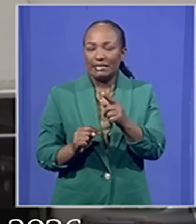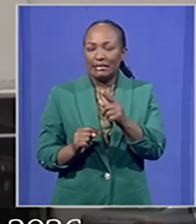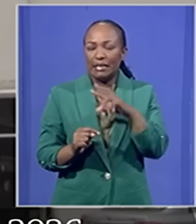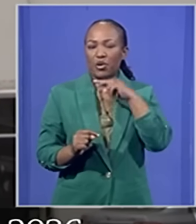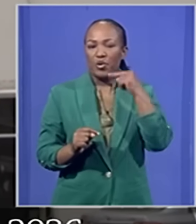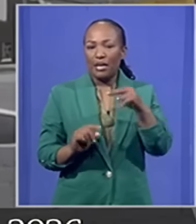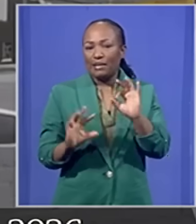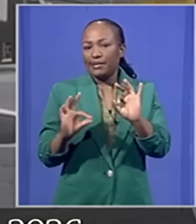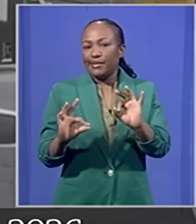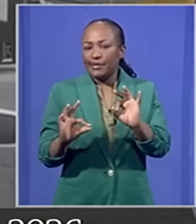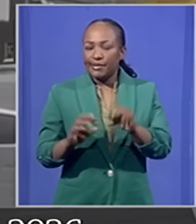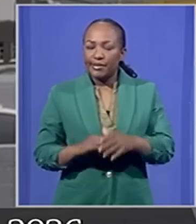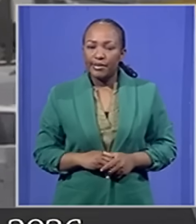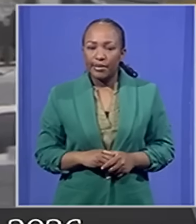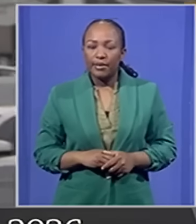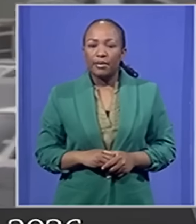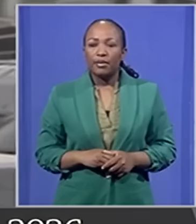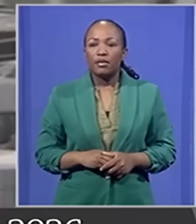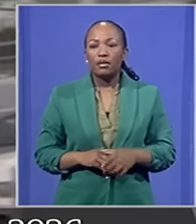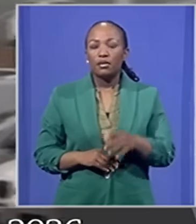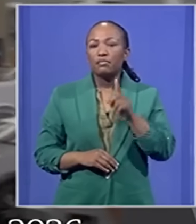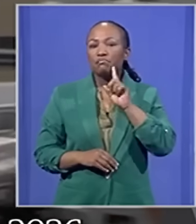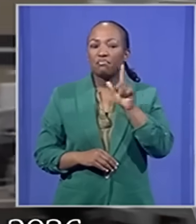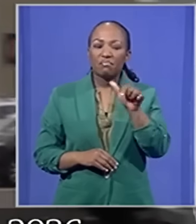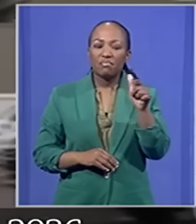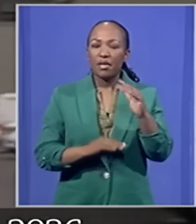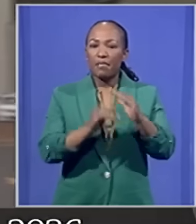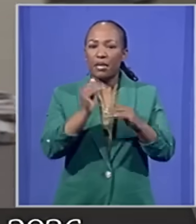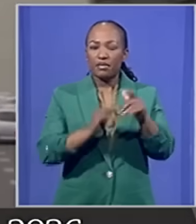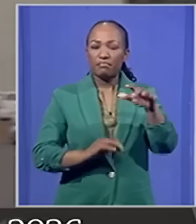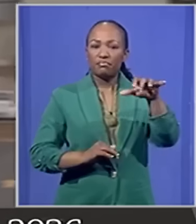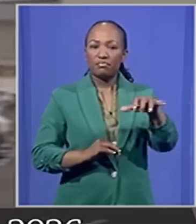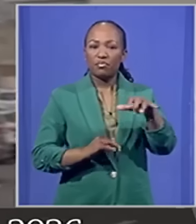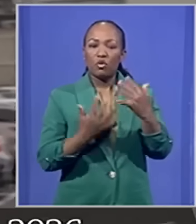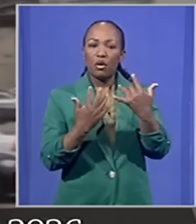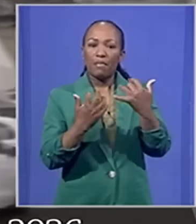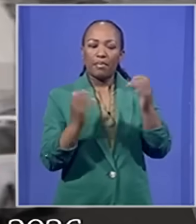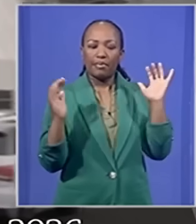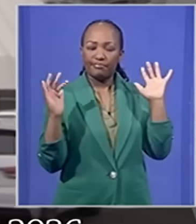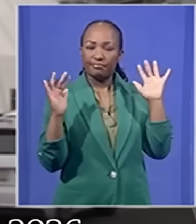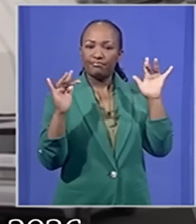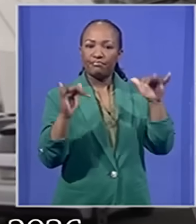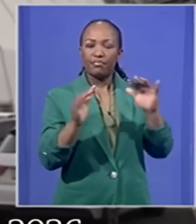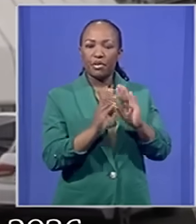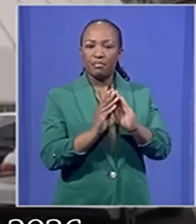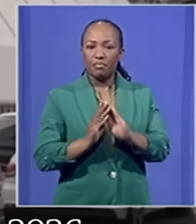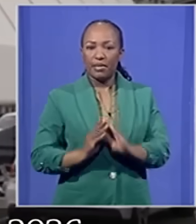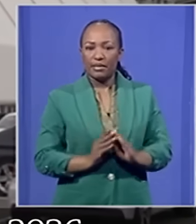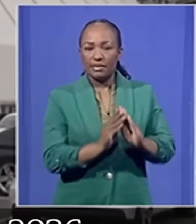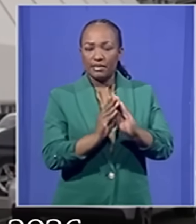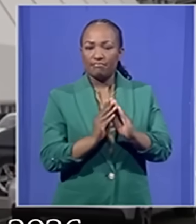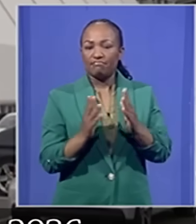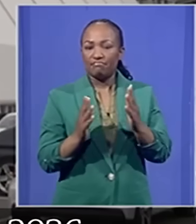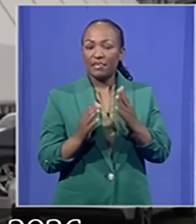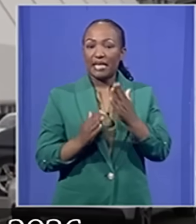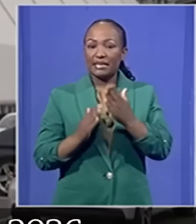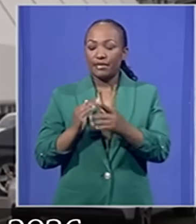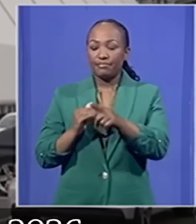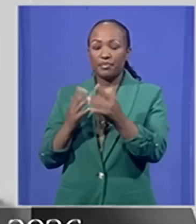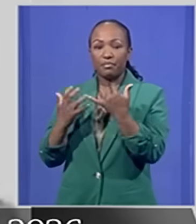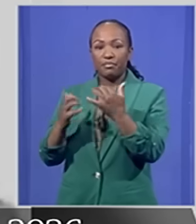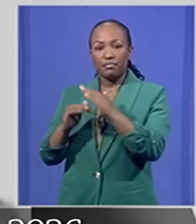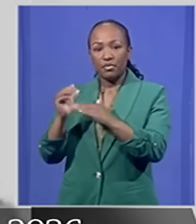mo go netefatseng gore go bona mafelo a mangwe mo dikopano tsa Palamente di tla tshwarelwang teng go fitlhelela go konosediwa ka go ngwaga